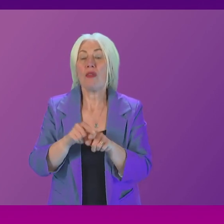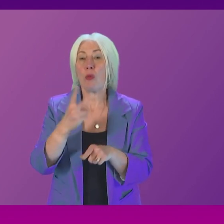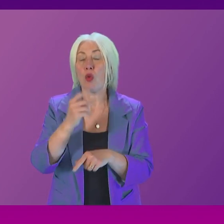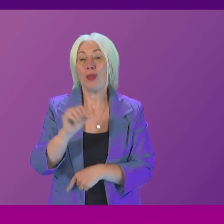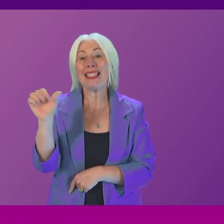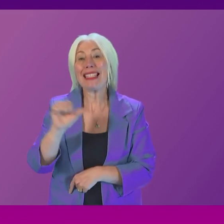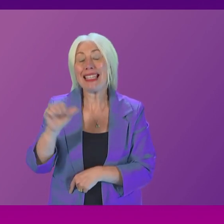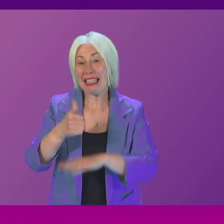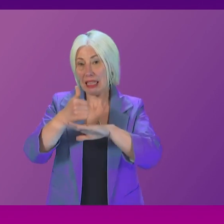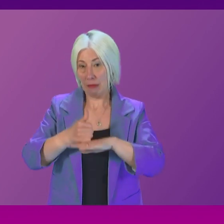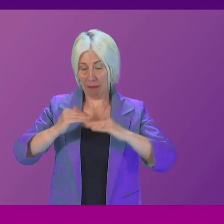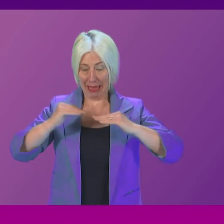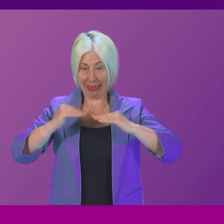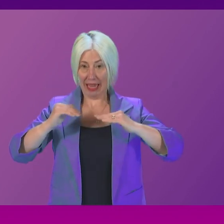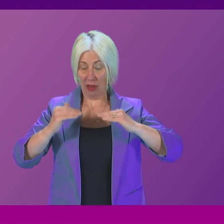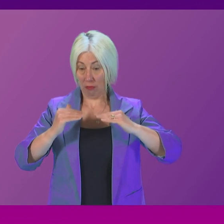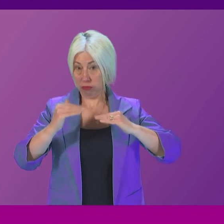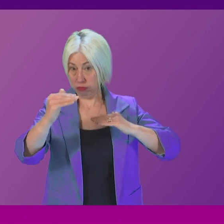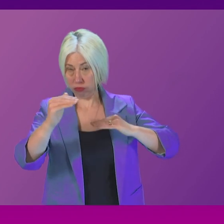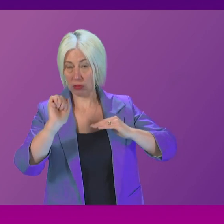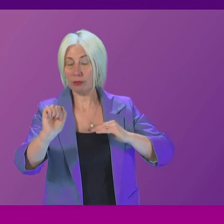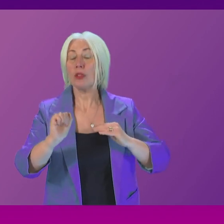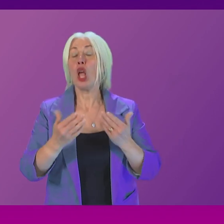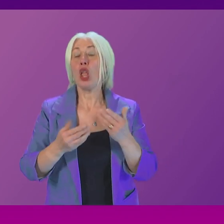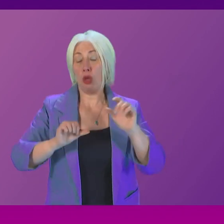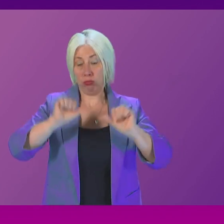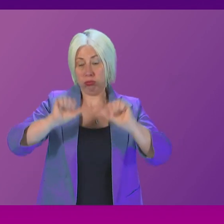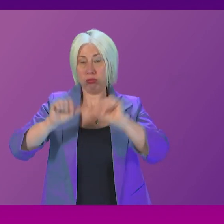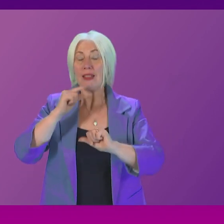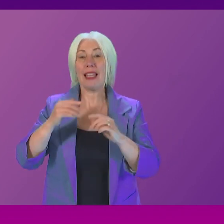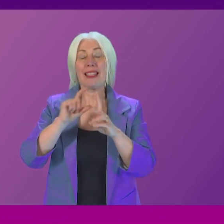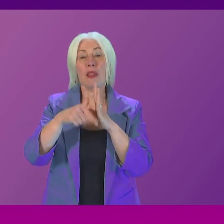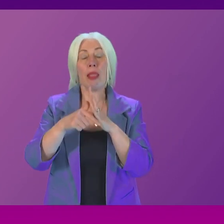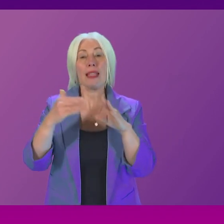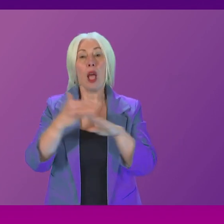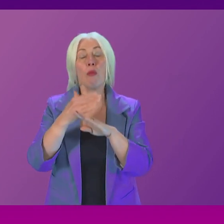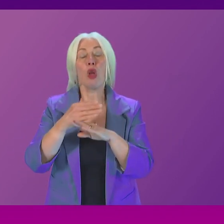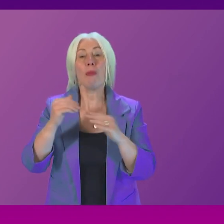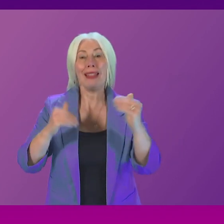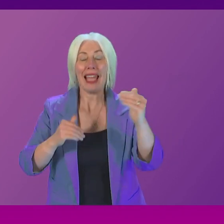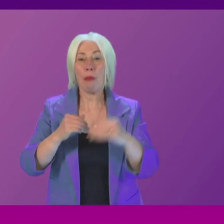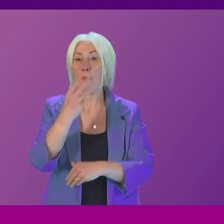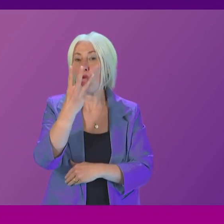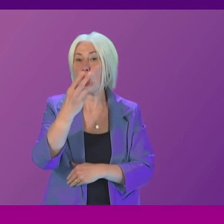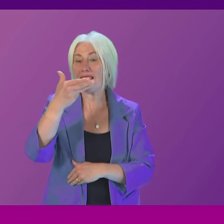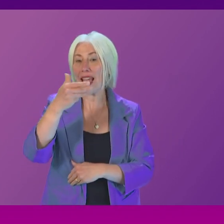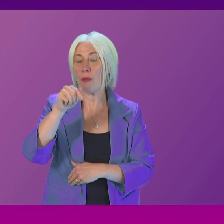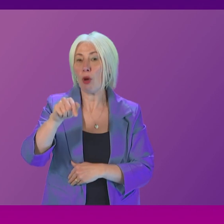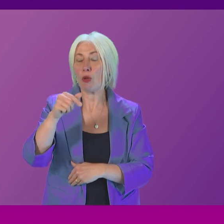2016 baseline. The latest full year data shows that the disability employment gap was 31.9